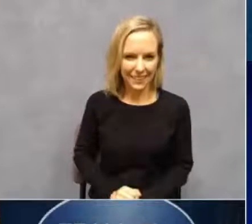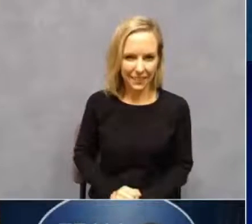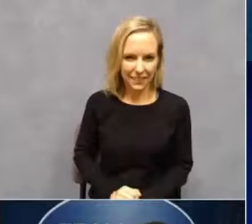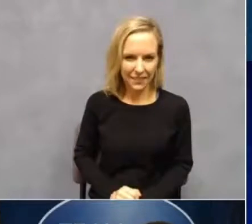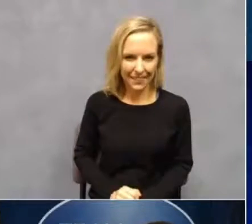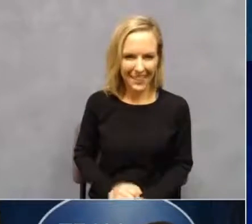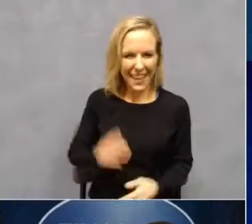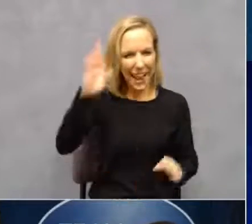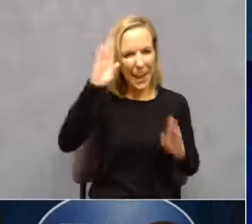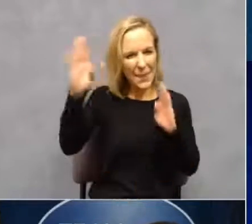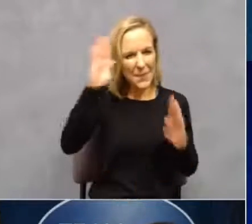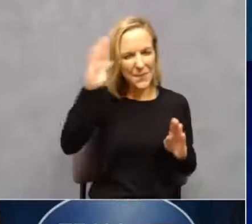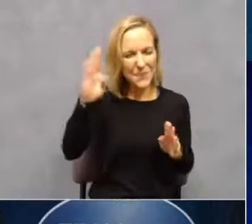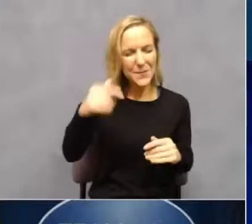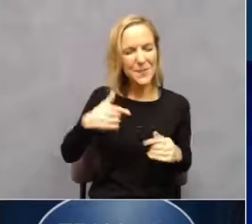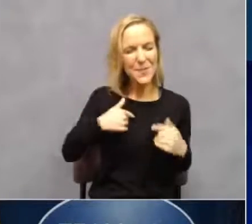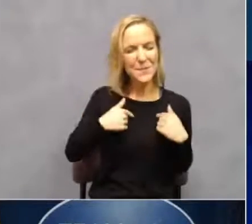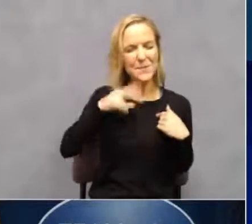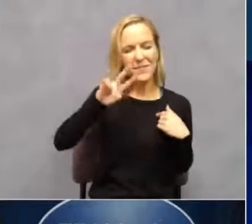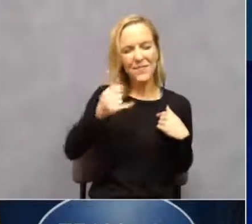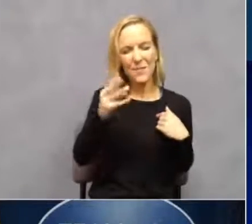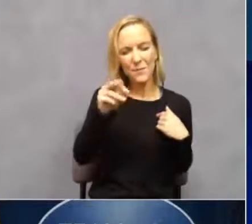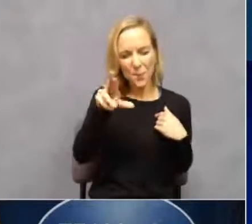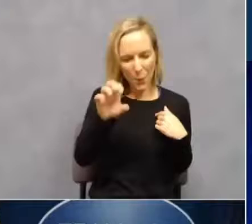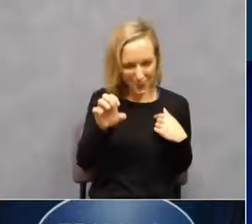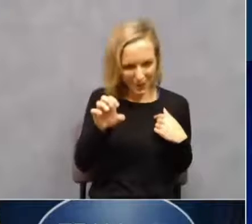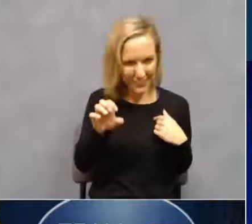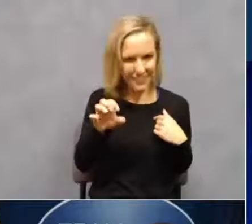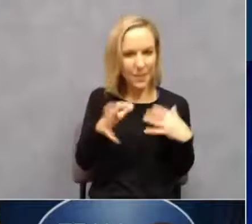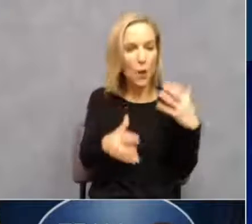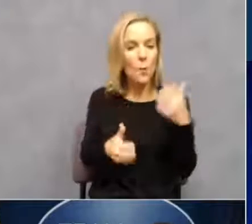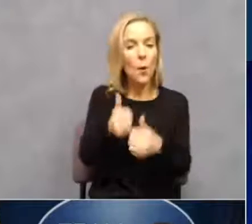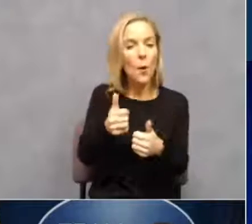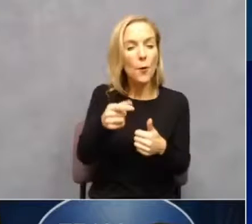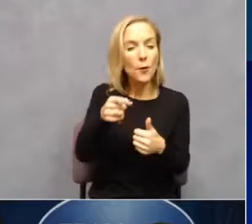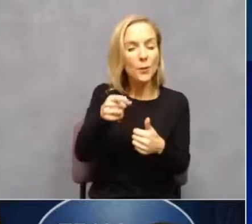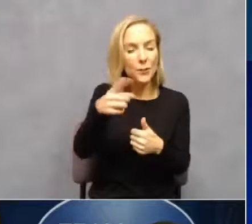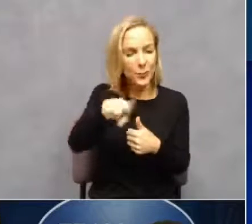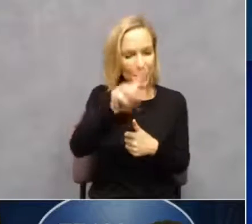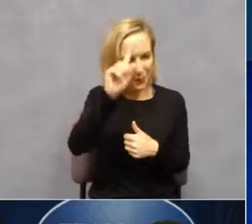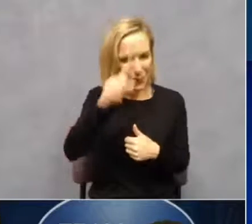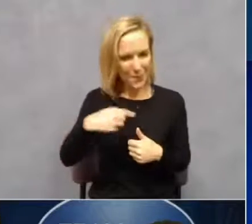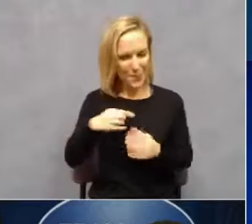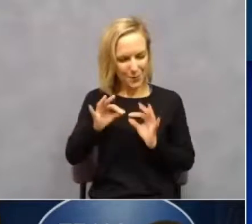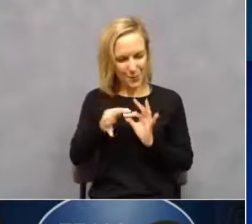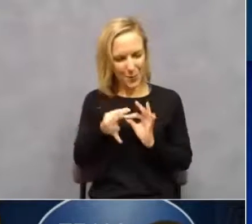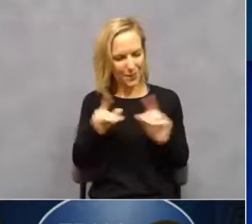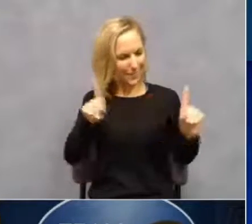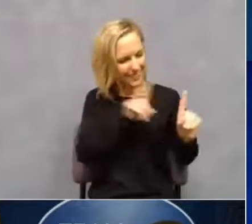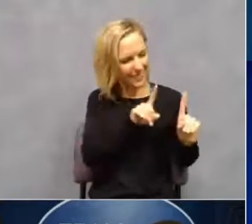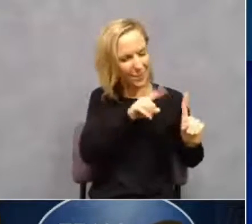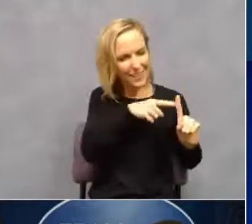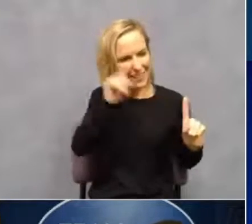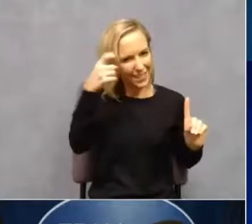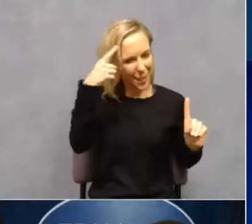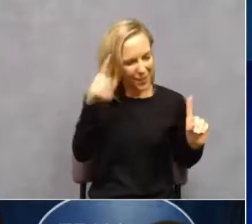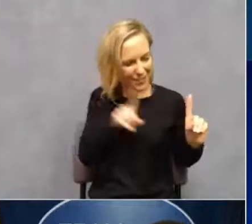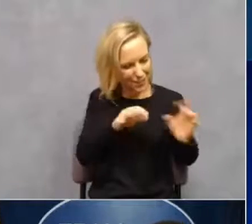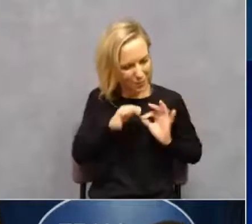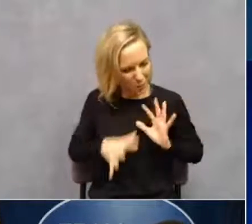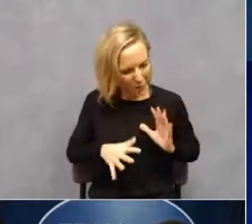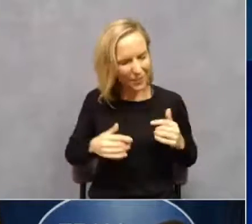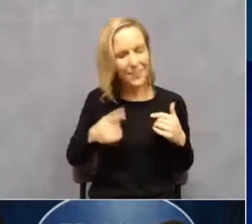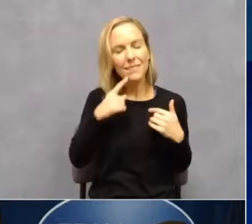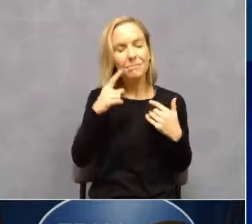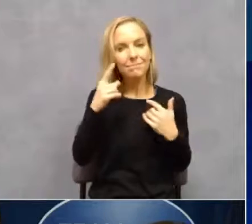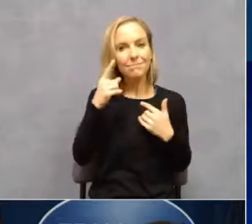Hello, I'm Virginia Moore. Most of you know me as the interpreter with the governor. About a month ago, I let you all know